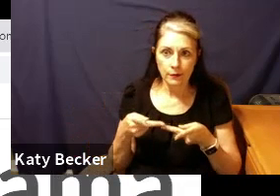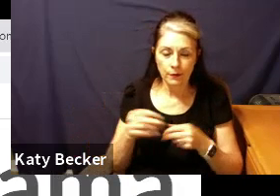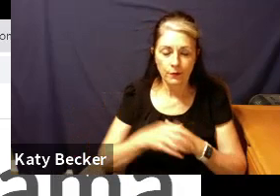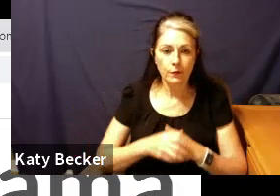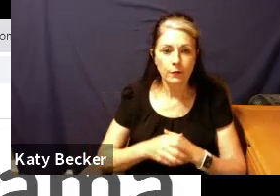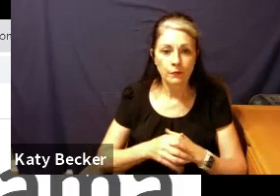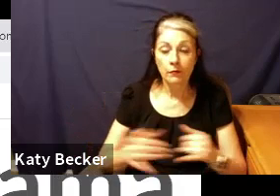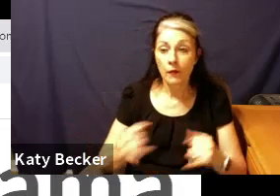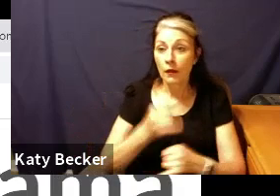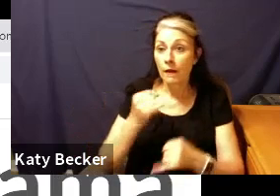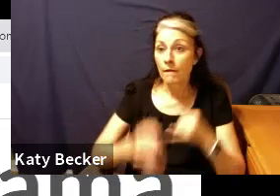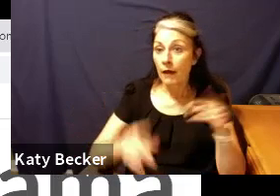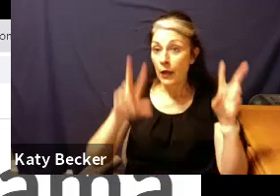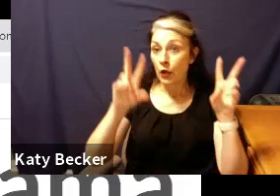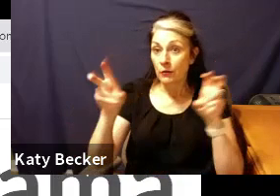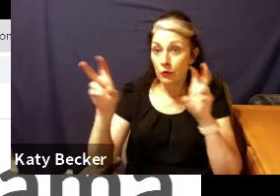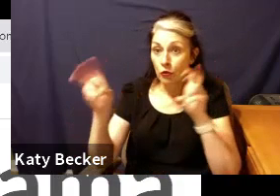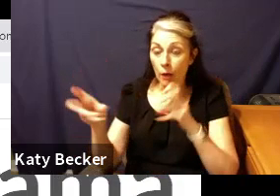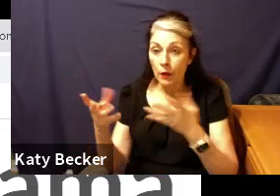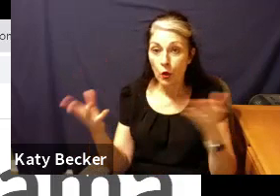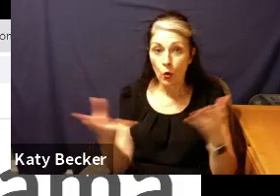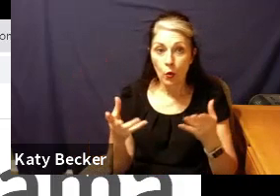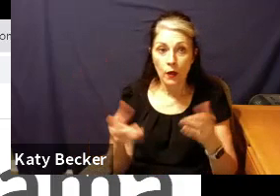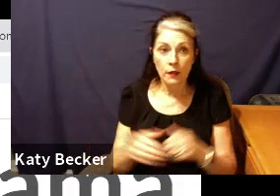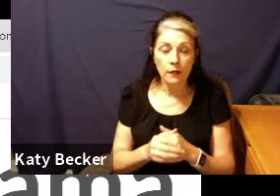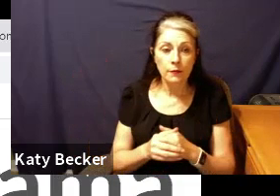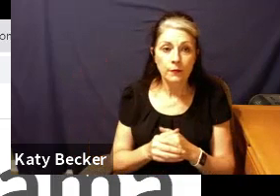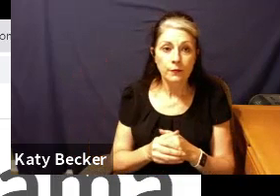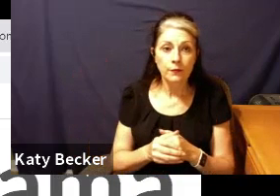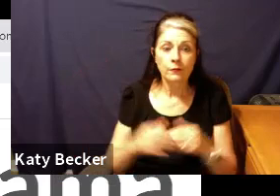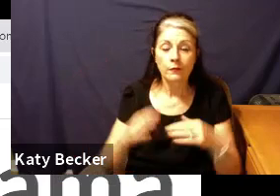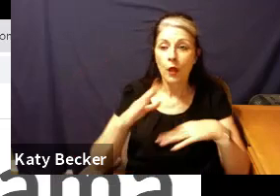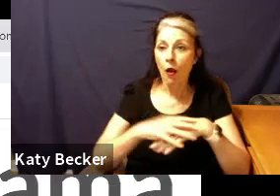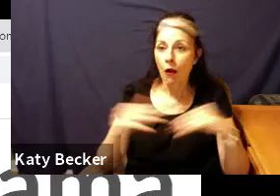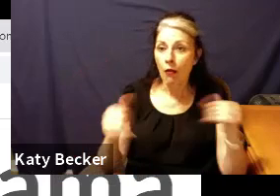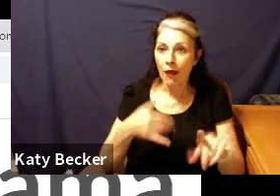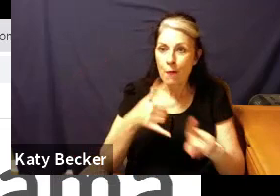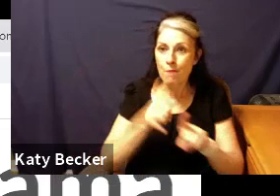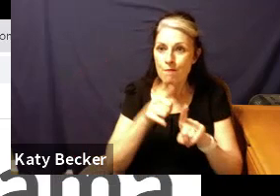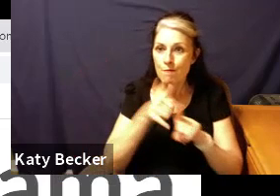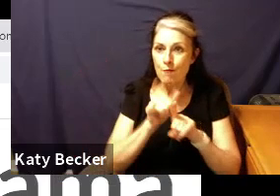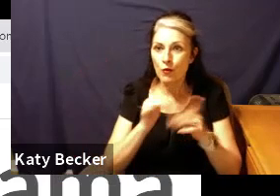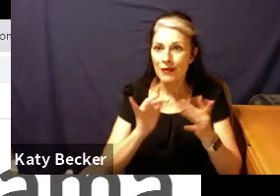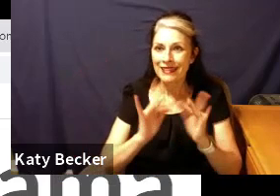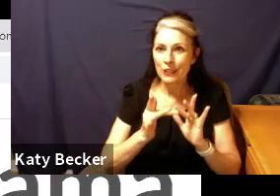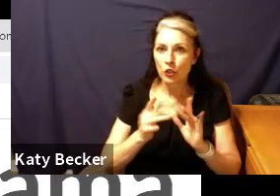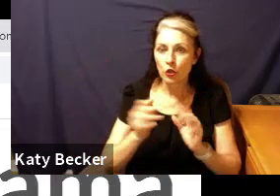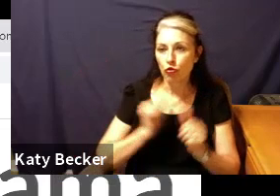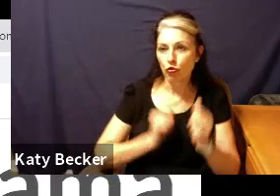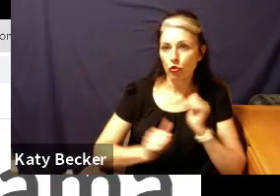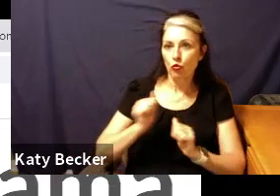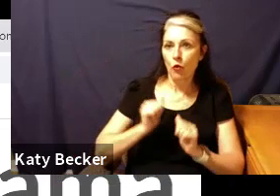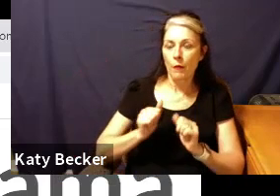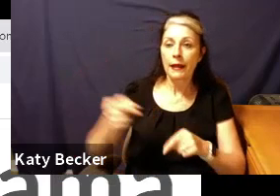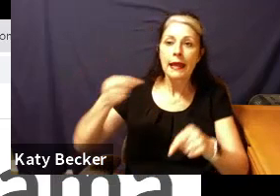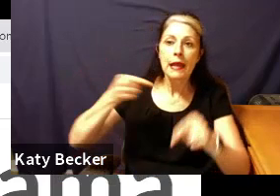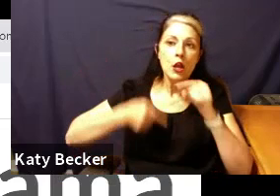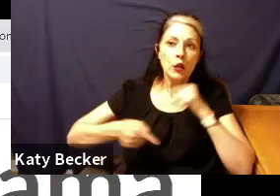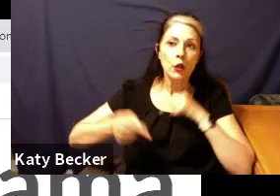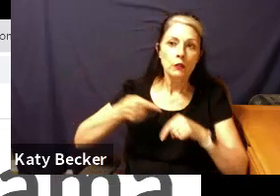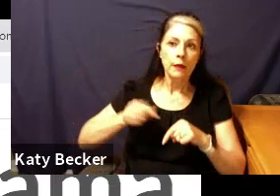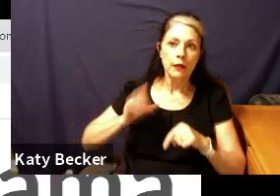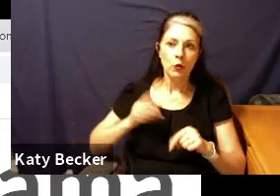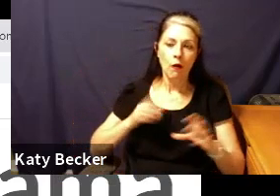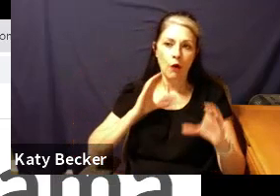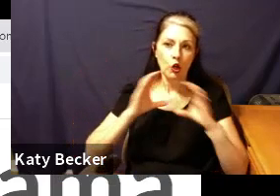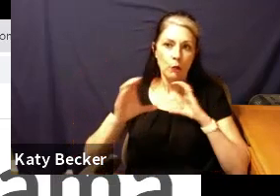And the final topic that we cover is cyberbullying and digital drama. And again, this really goes back to our